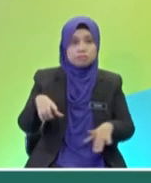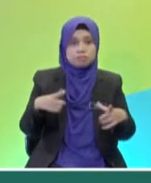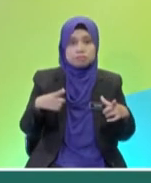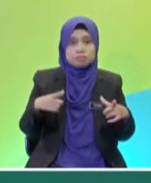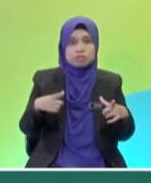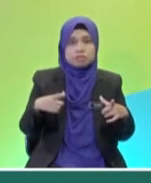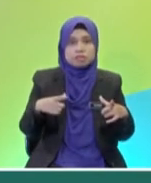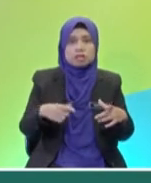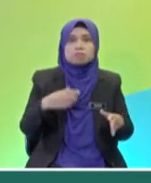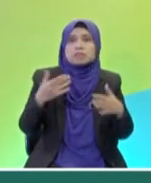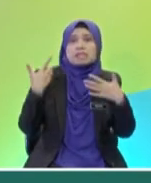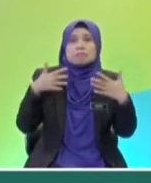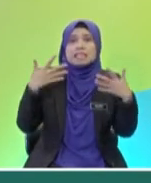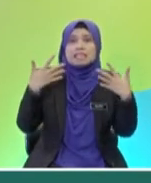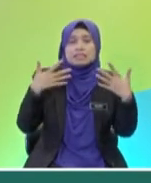global warming is very